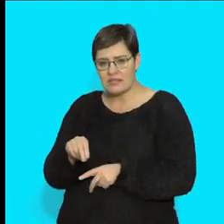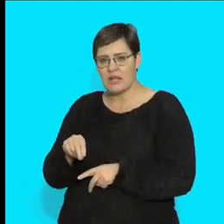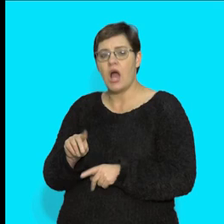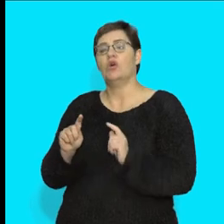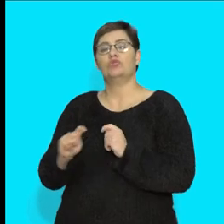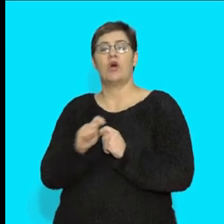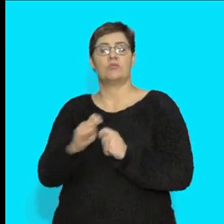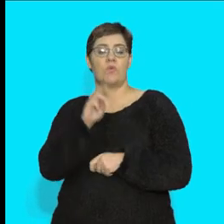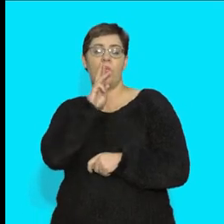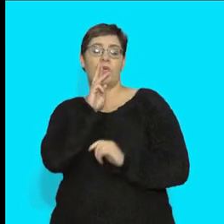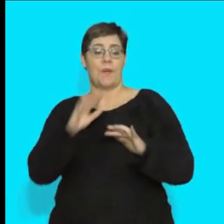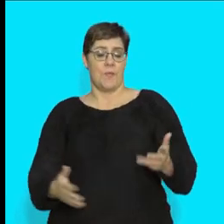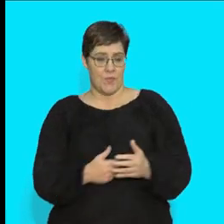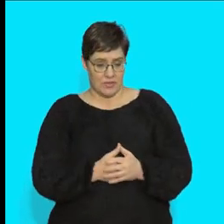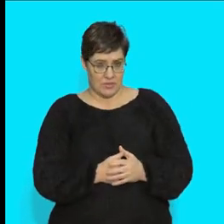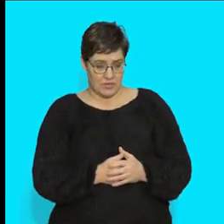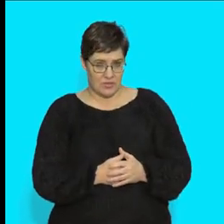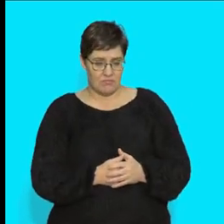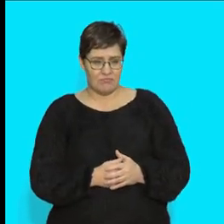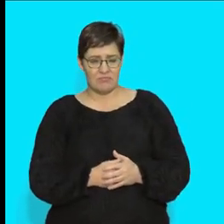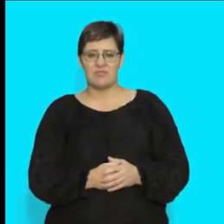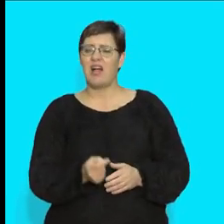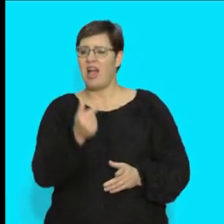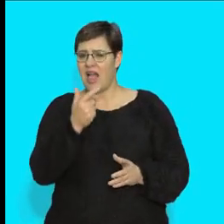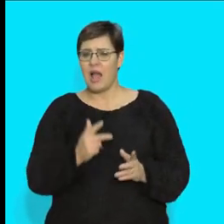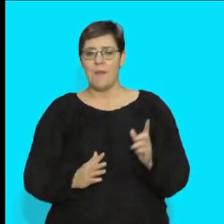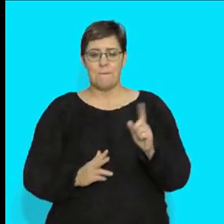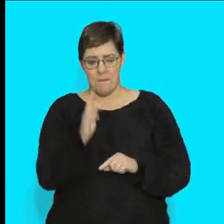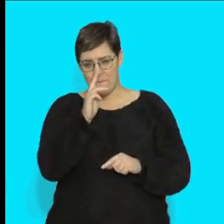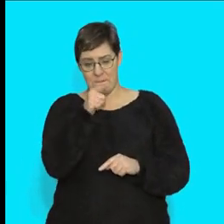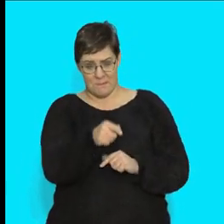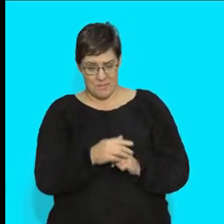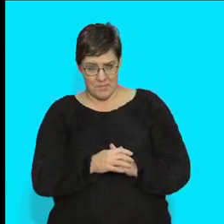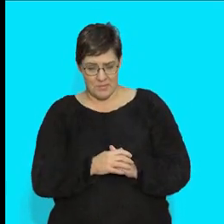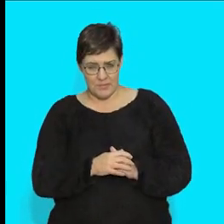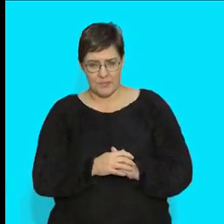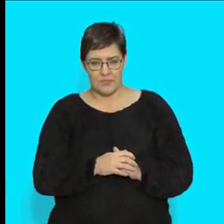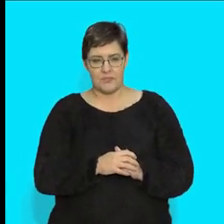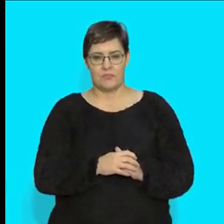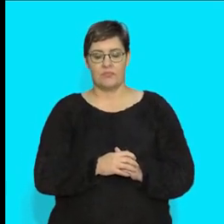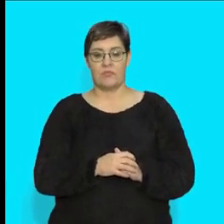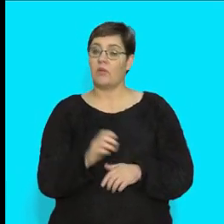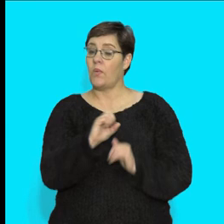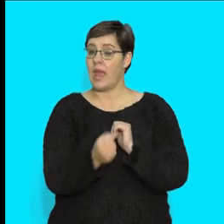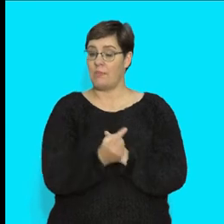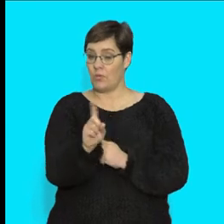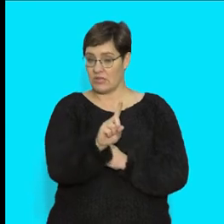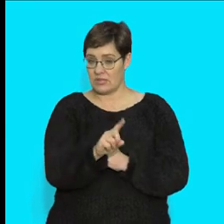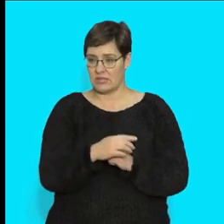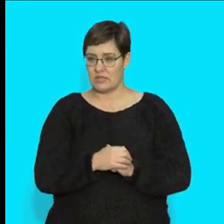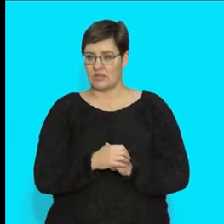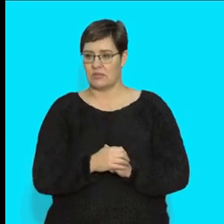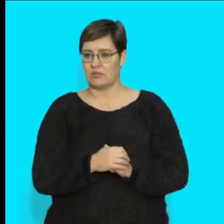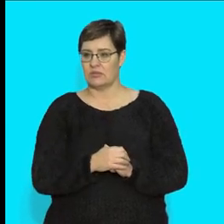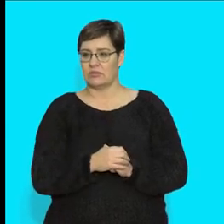So this is just a small little slice of it. Okay, so what will happen is, water, let me change, we're going to do the